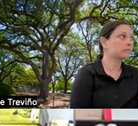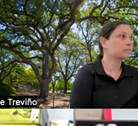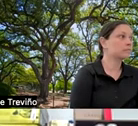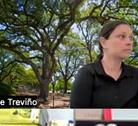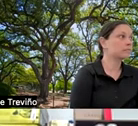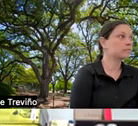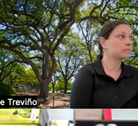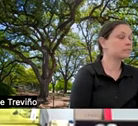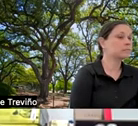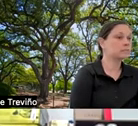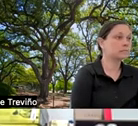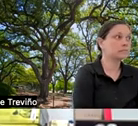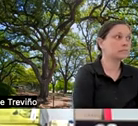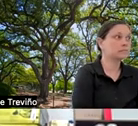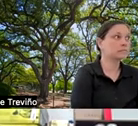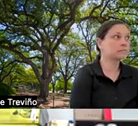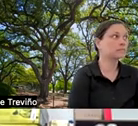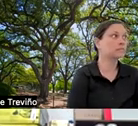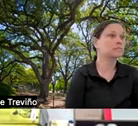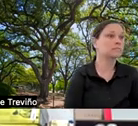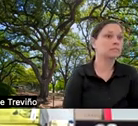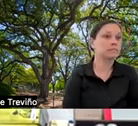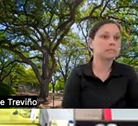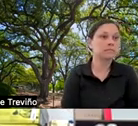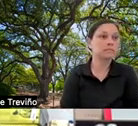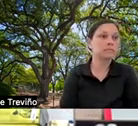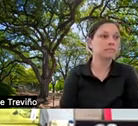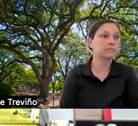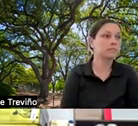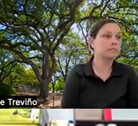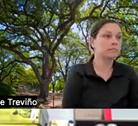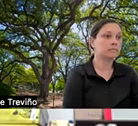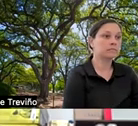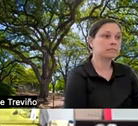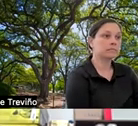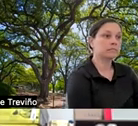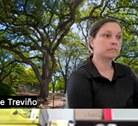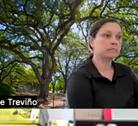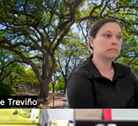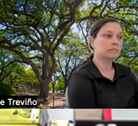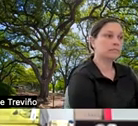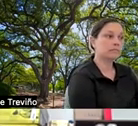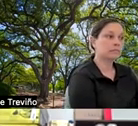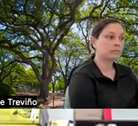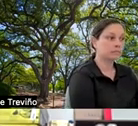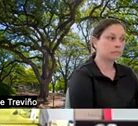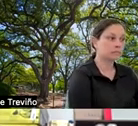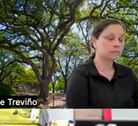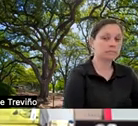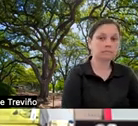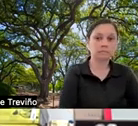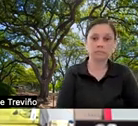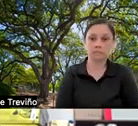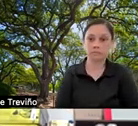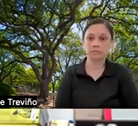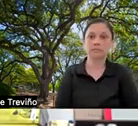aligning all the major players, right? That interagency collaboration work. Also centralizing